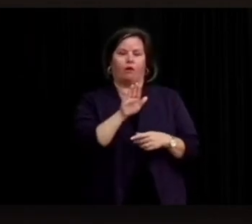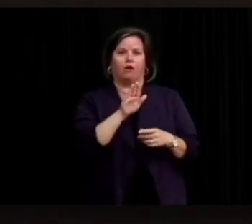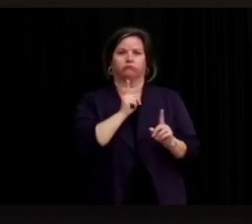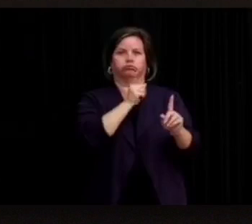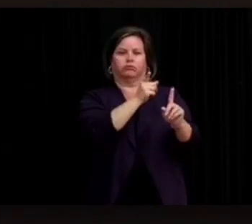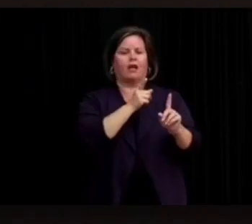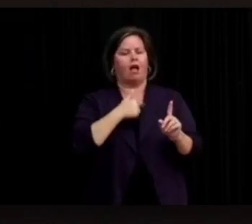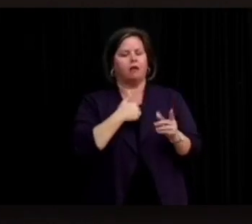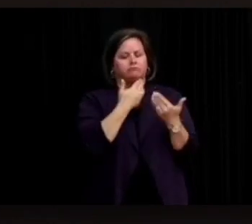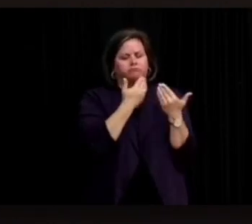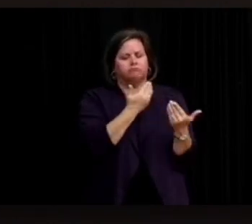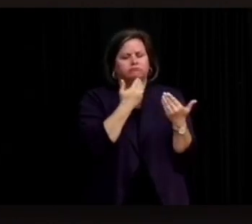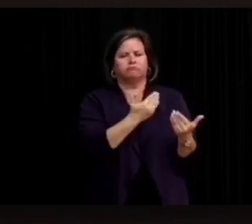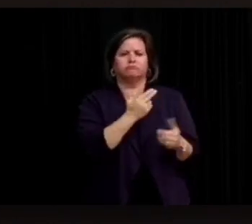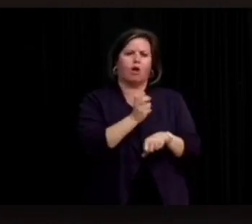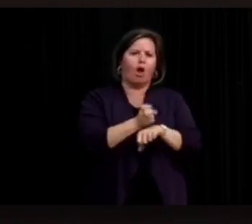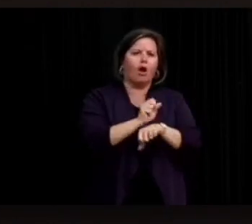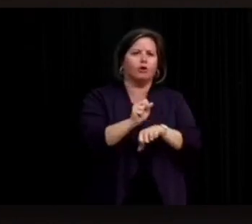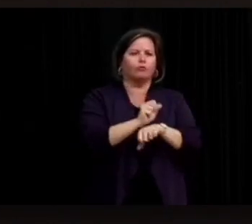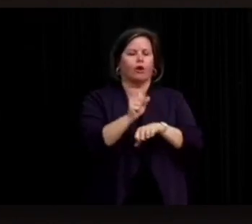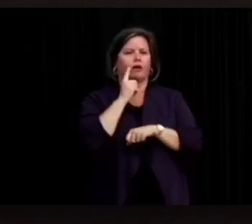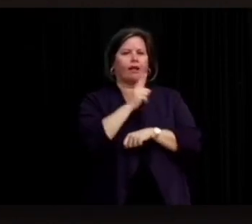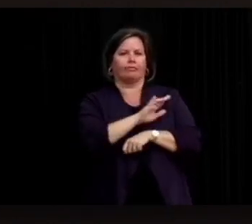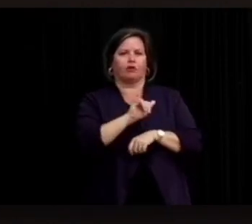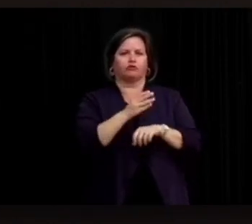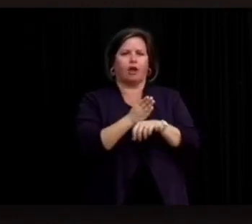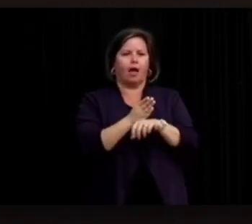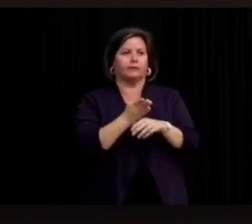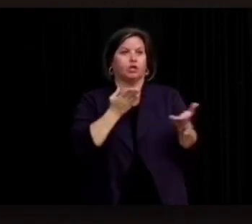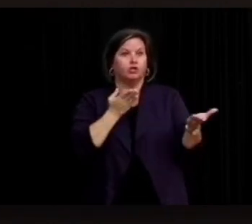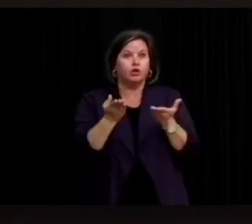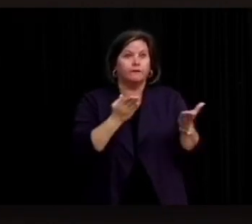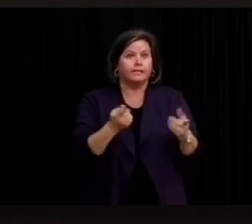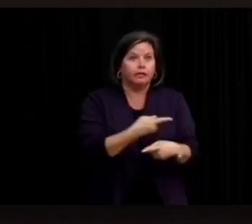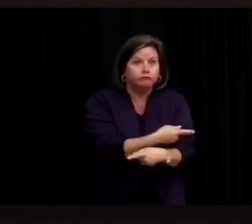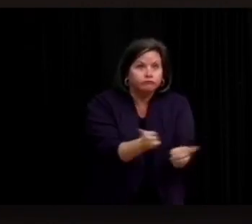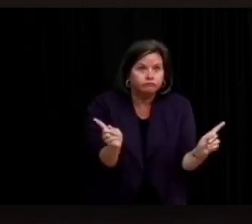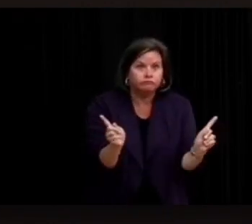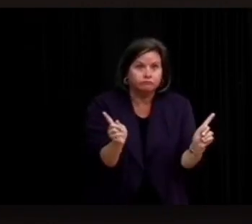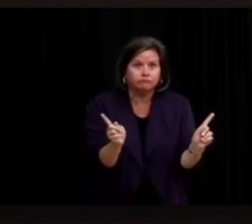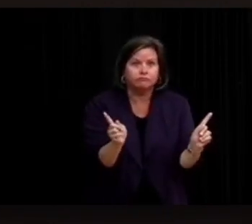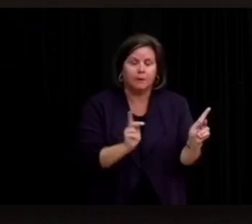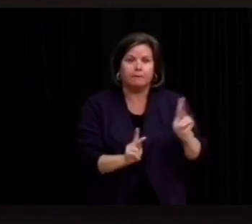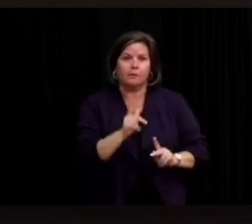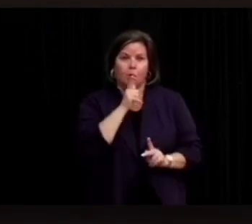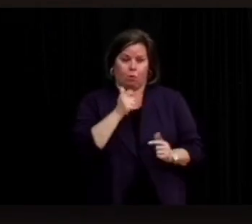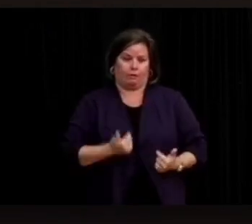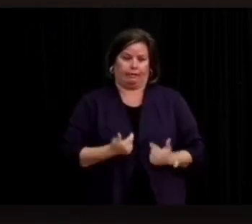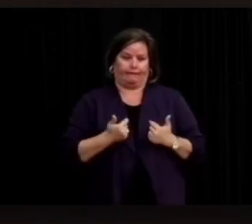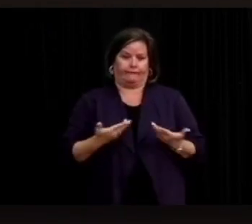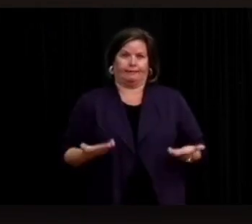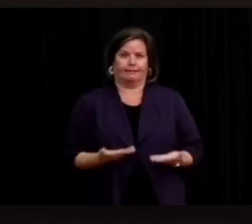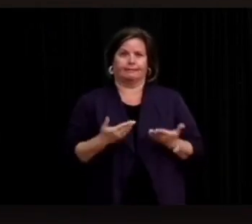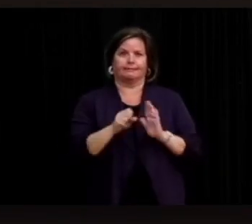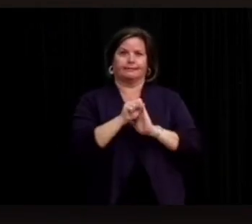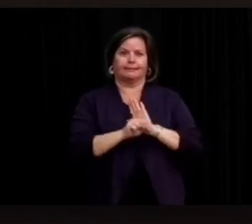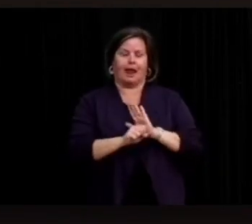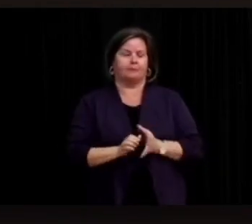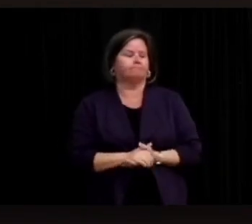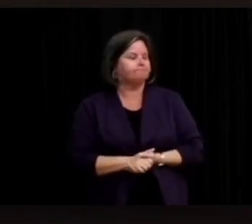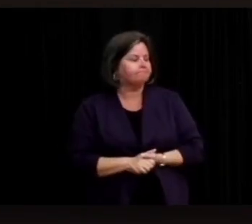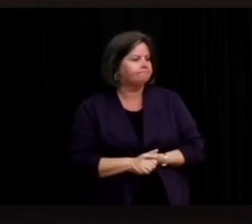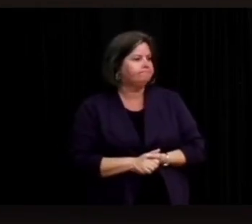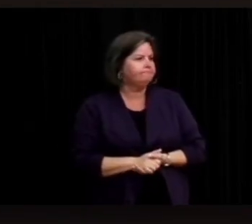all the hard work that they put into their job in servicing you, the residents of this state. Again, we've had